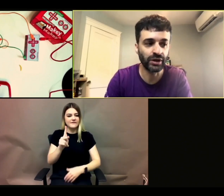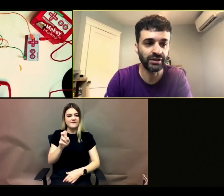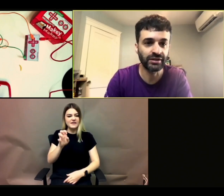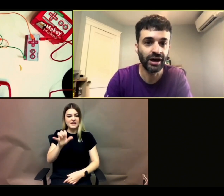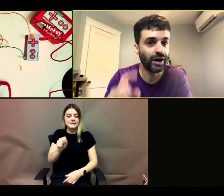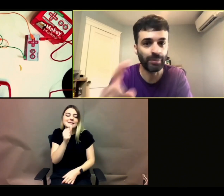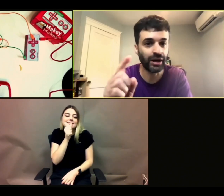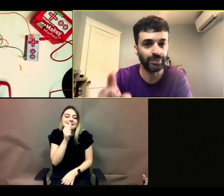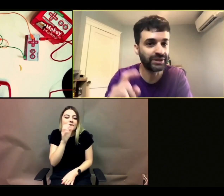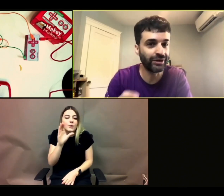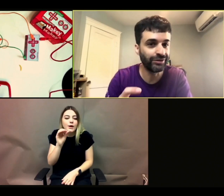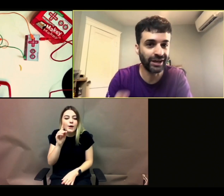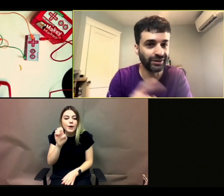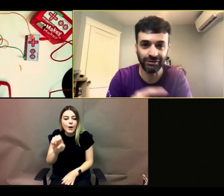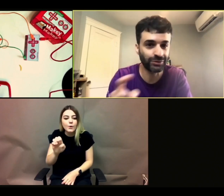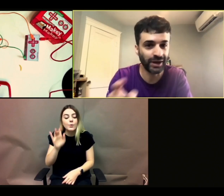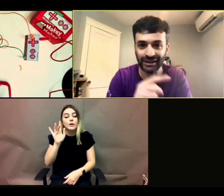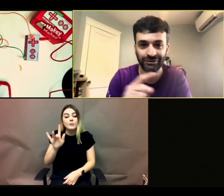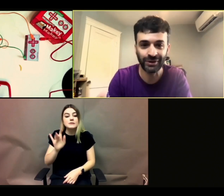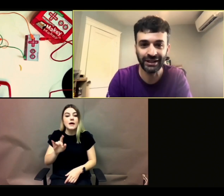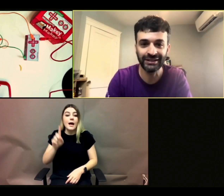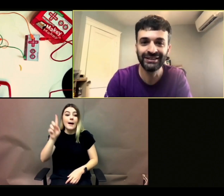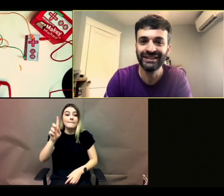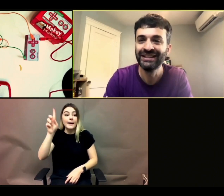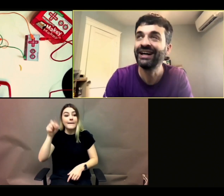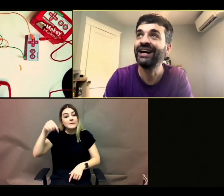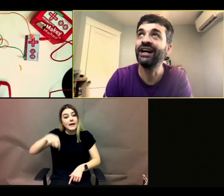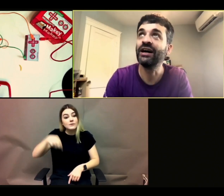when you press up, up, down, down, left, right,